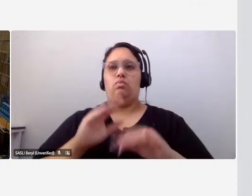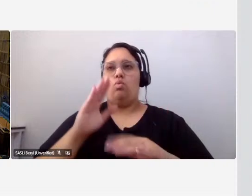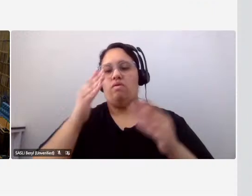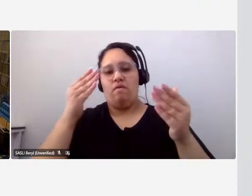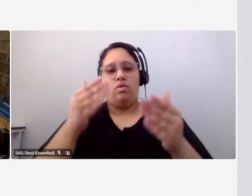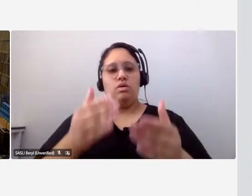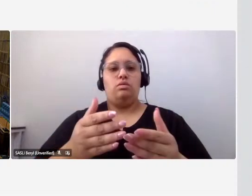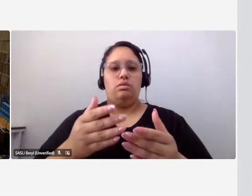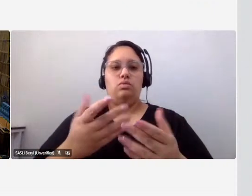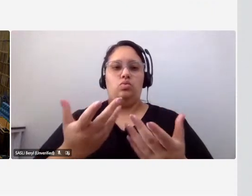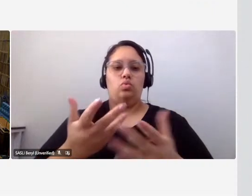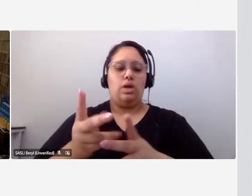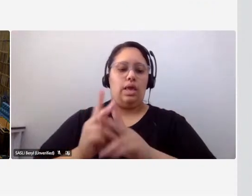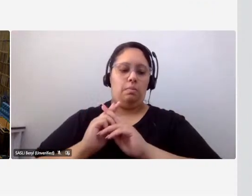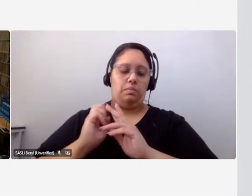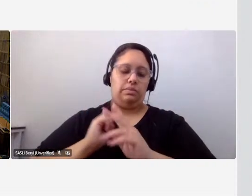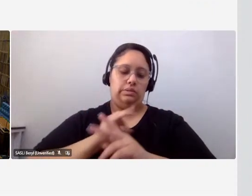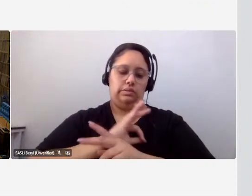focus in trying to retain those staff.